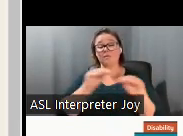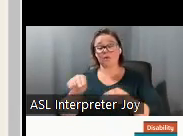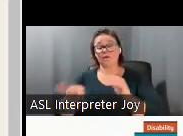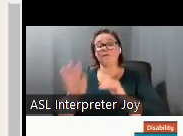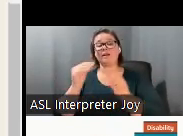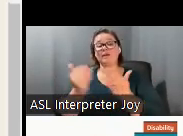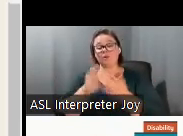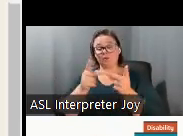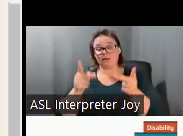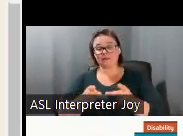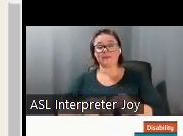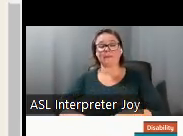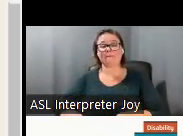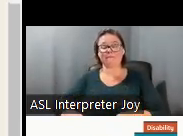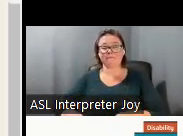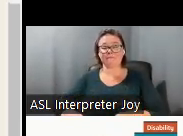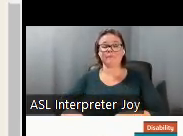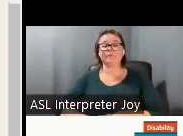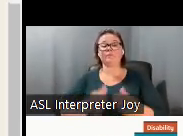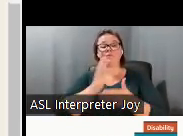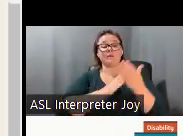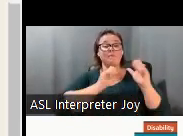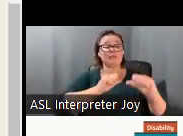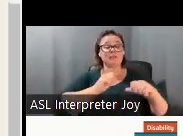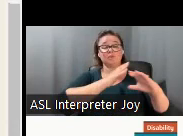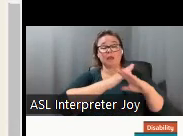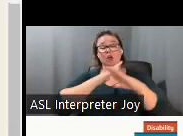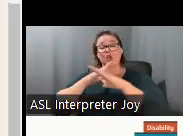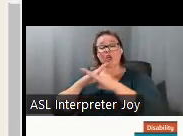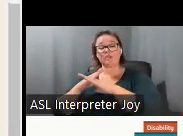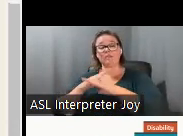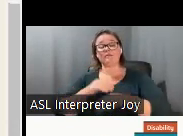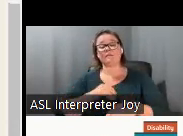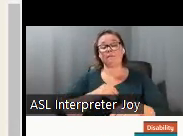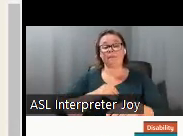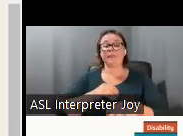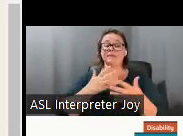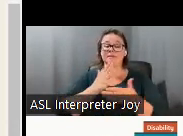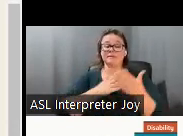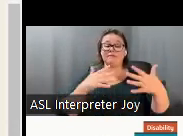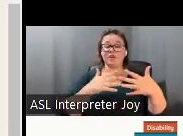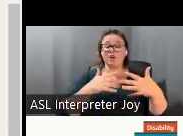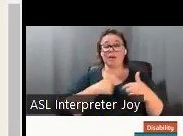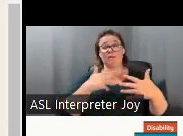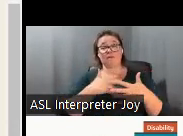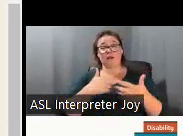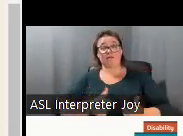place. Here's some potential barriers. Maybe some fear. I'm afraid of moving or living in a new